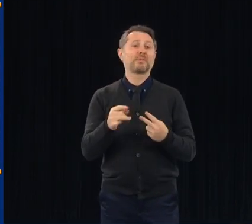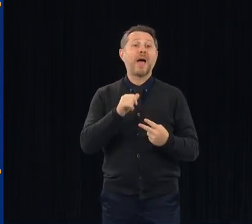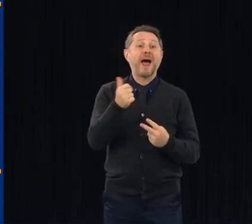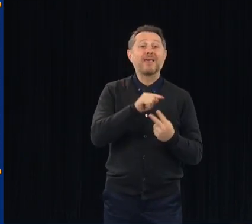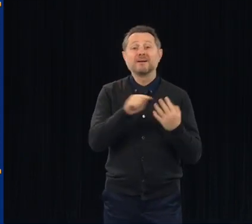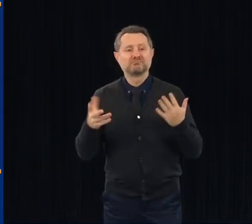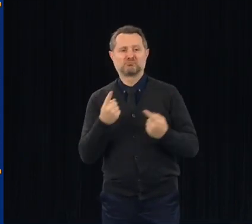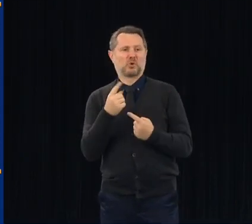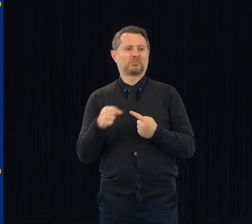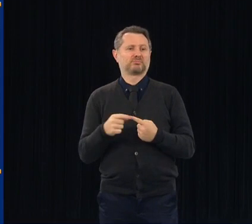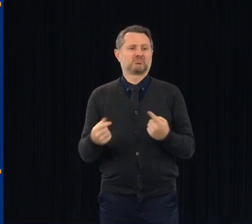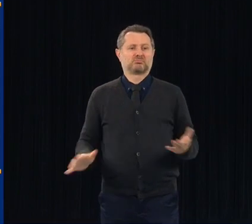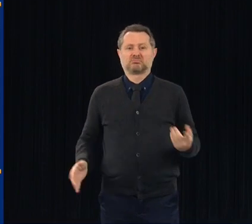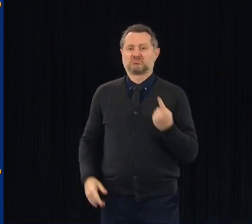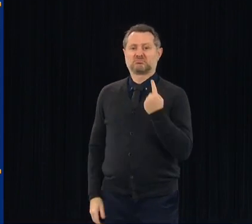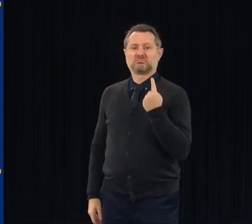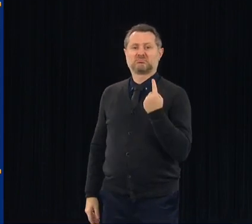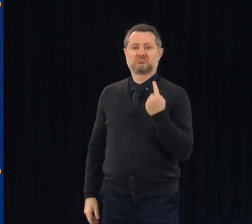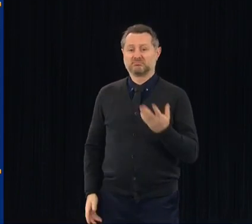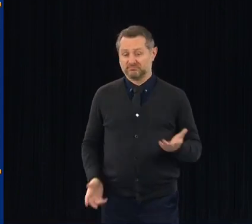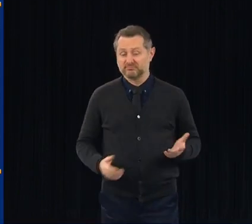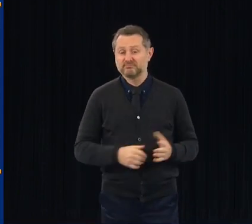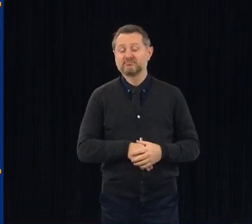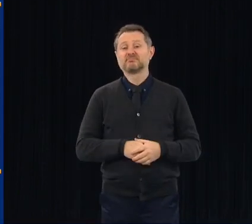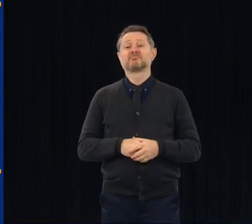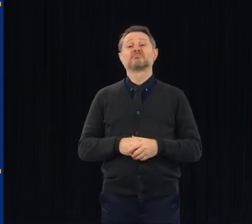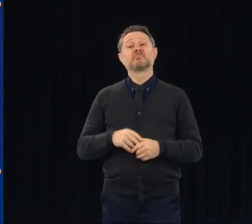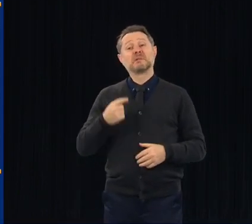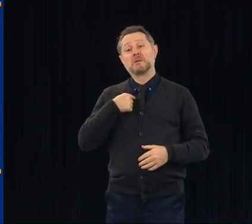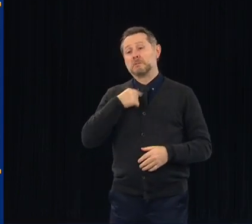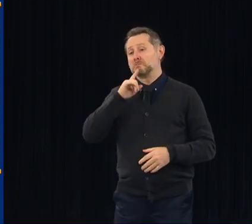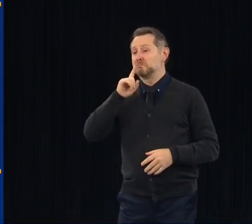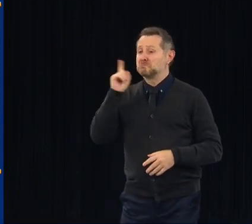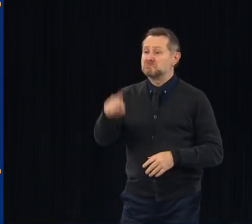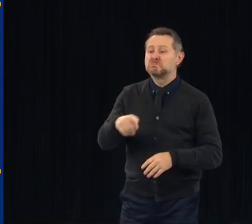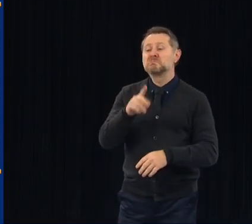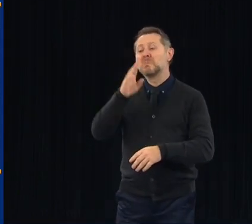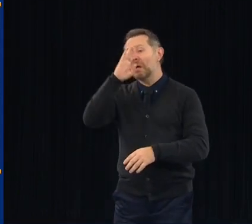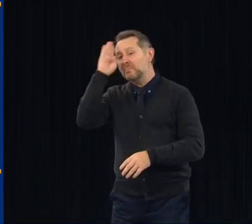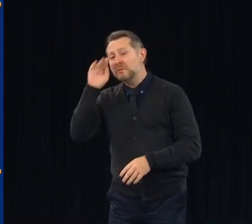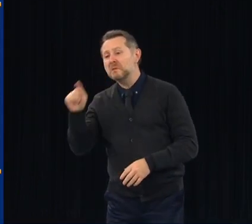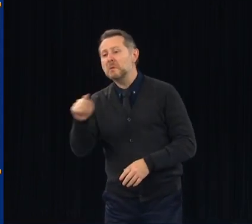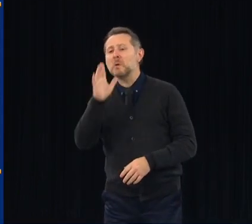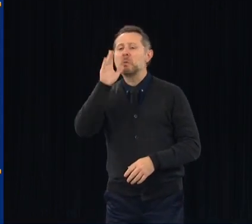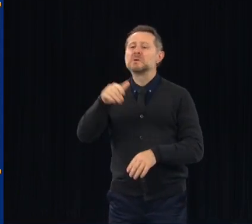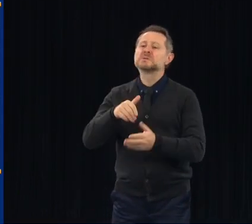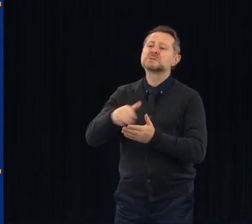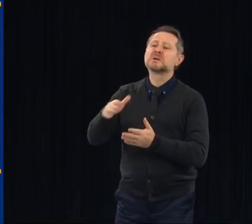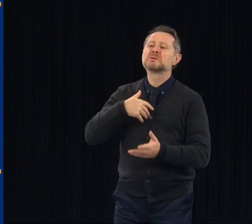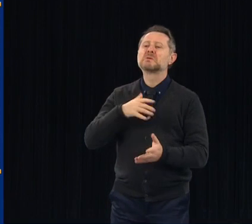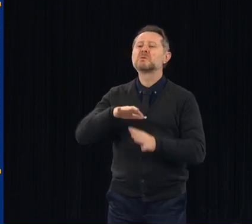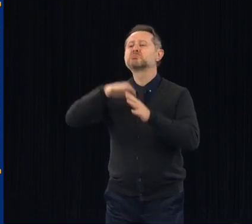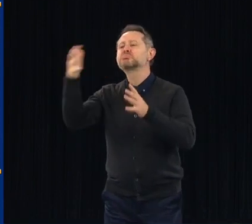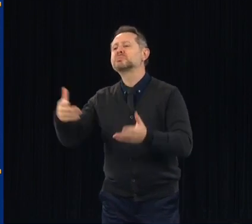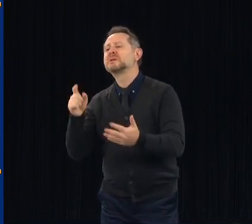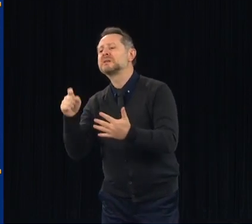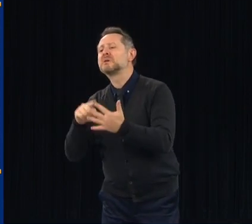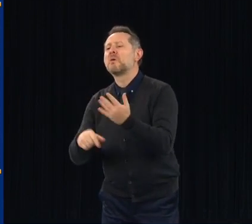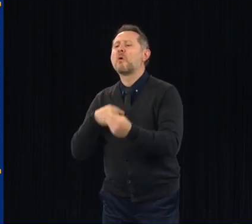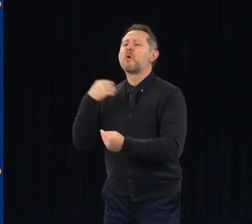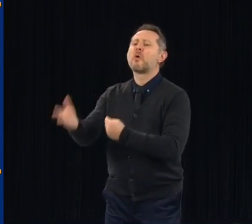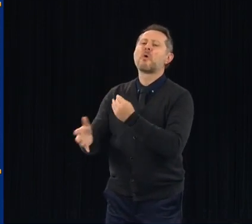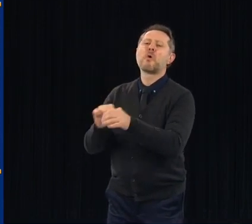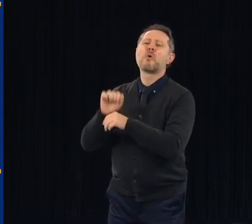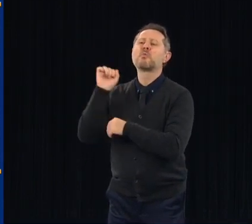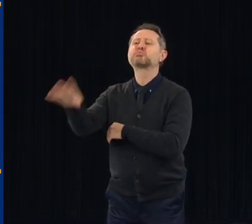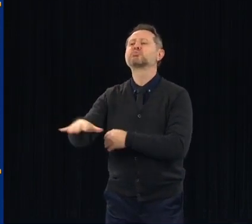level. You know, I can't say to a hospital, I will send you all the supplies you need. I will send you all the